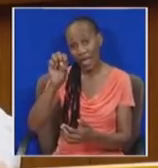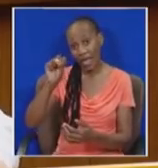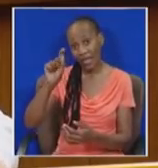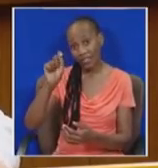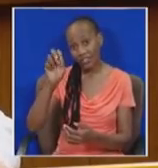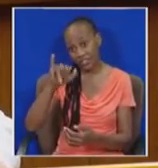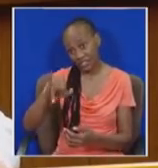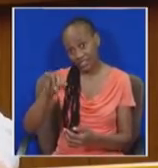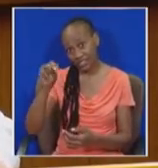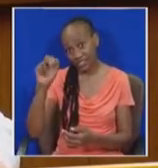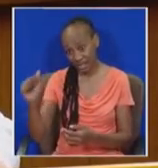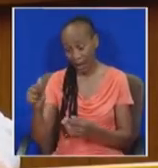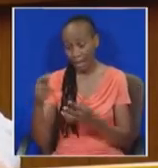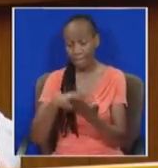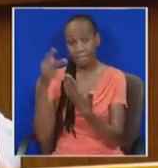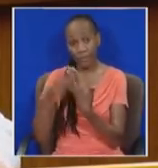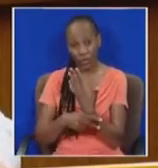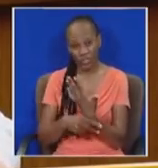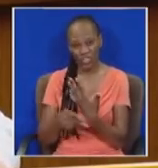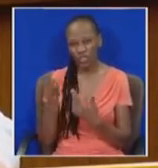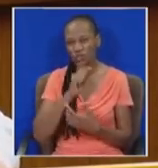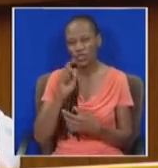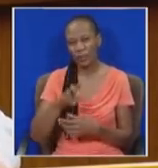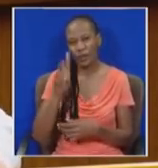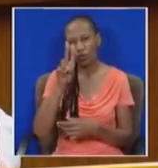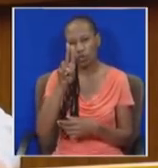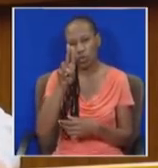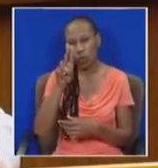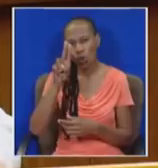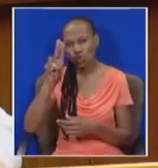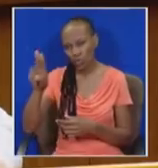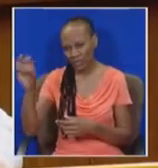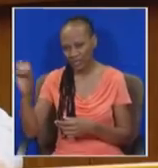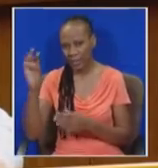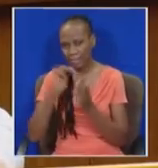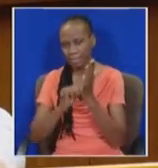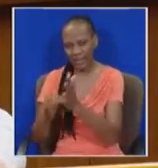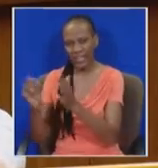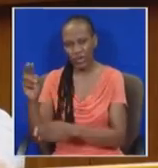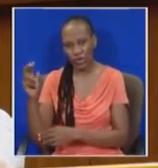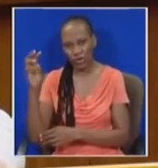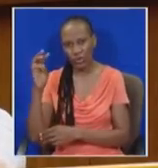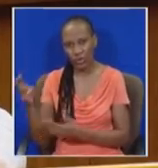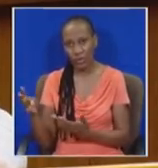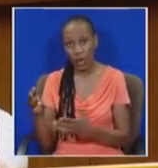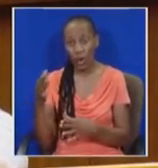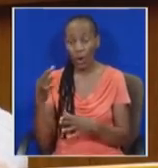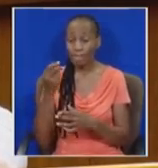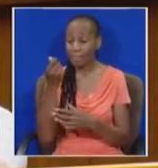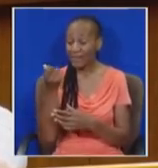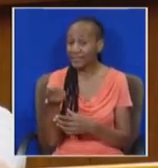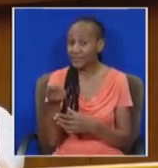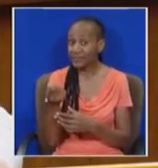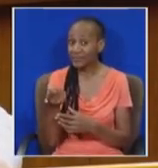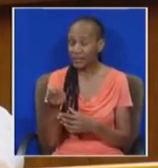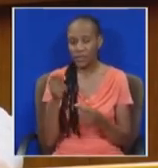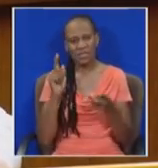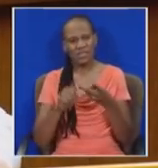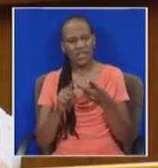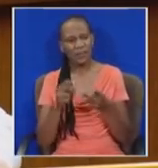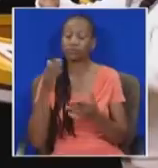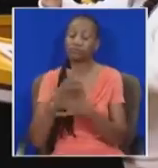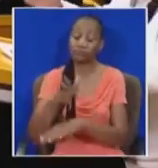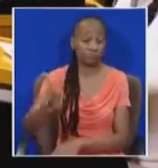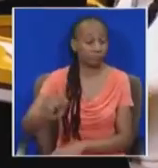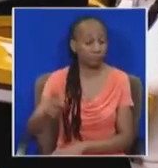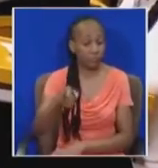saw 220 million meant for poor farmers transferred by Phumzile van Damme, who is also not here, to the